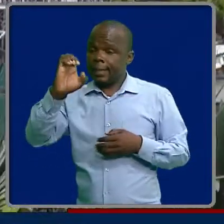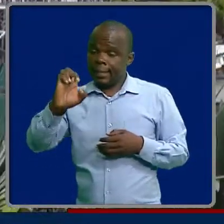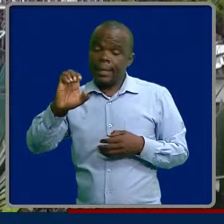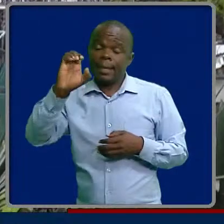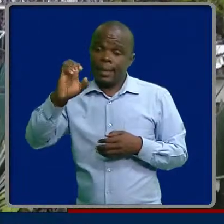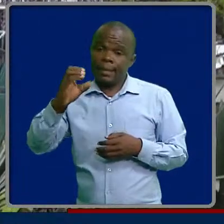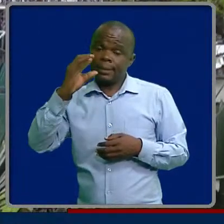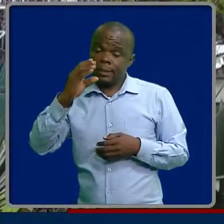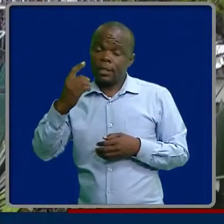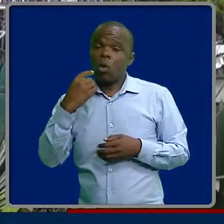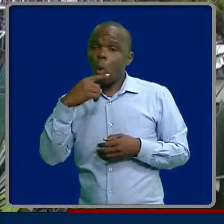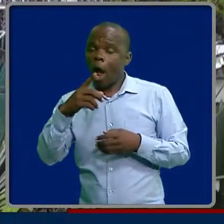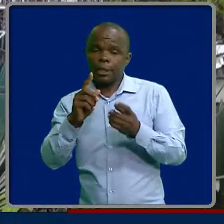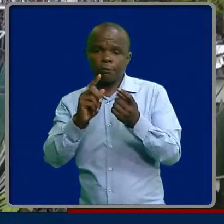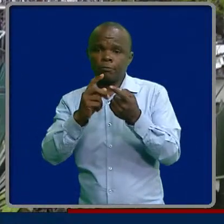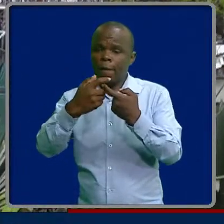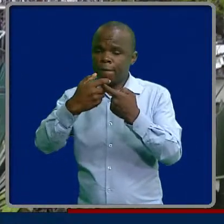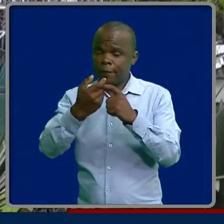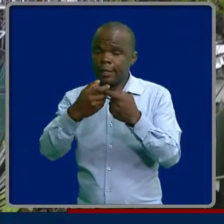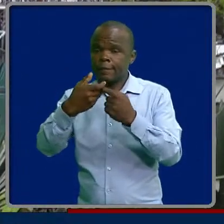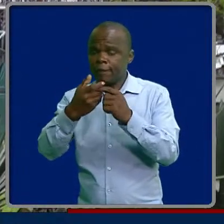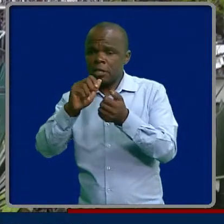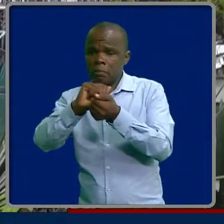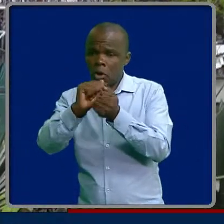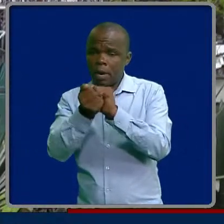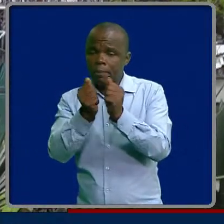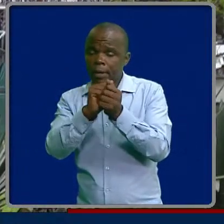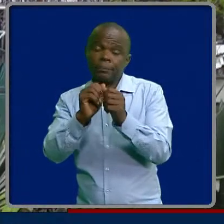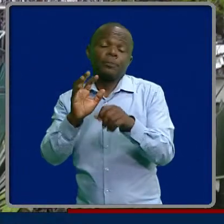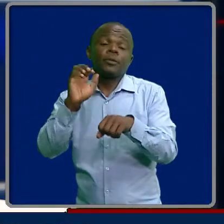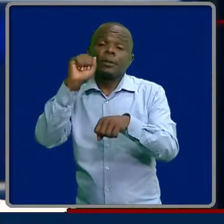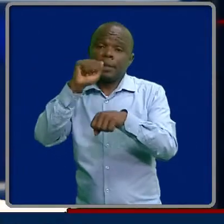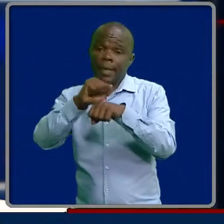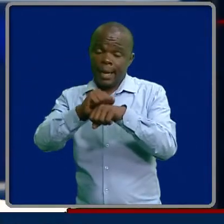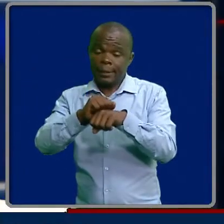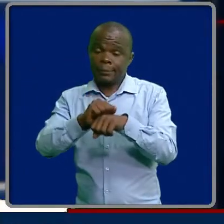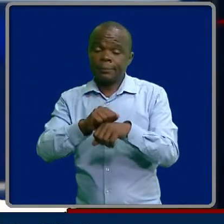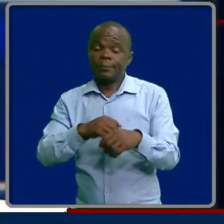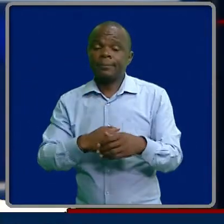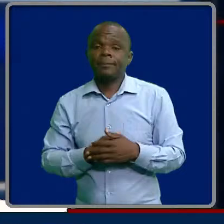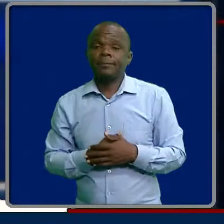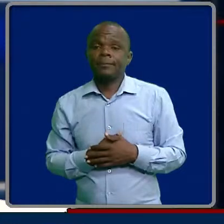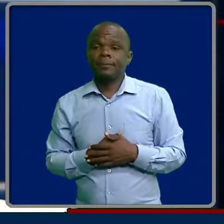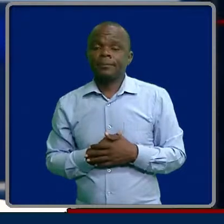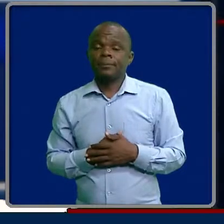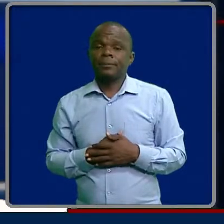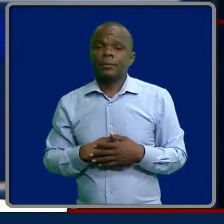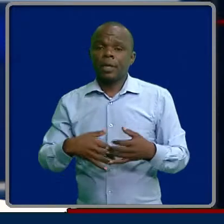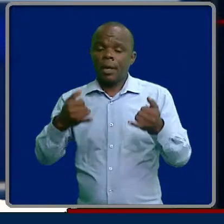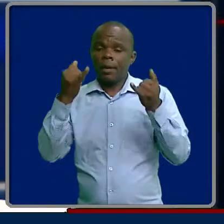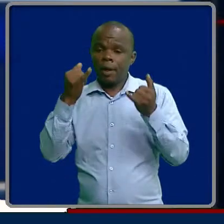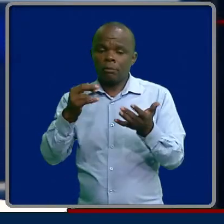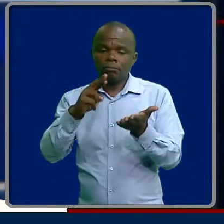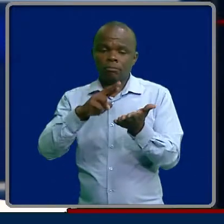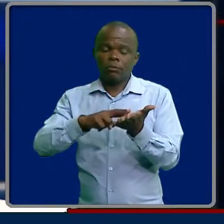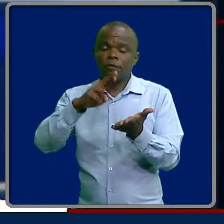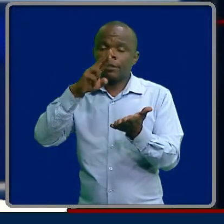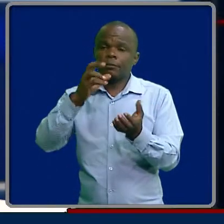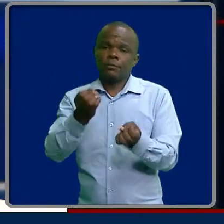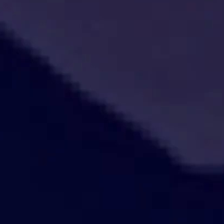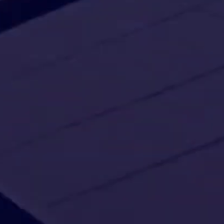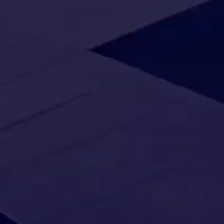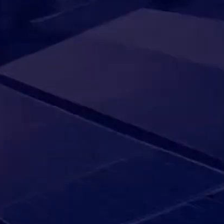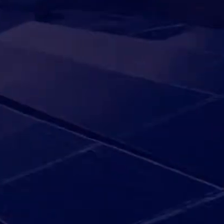Eswatini TV News, Nelson Dlangamandla, Vuminkosi Nzinisa, Mbabane. And now let's have a look at our financial indicators.